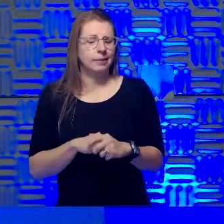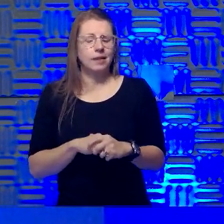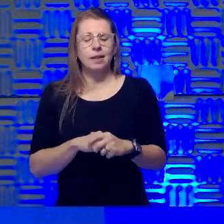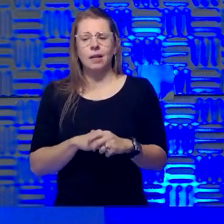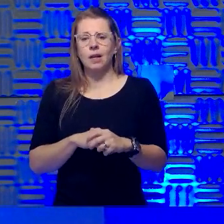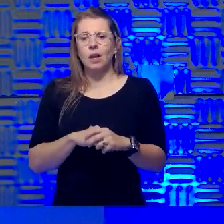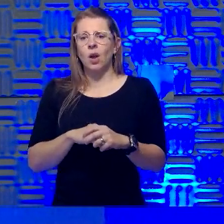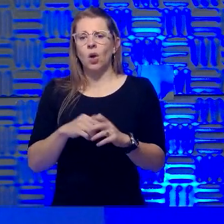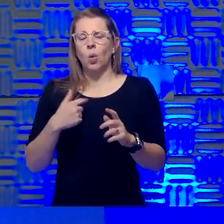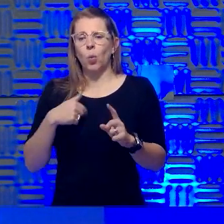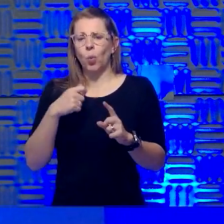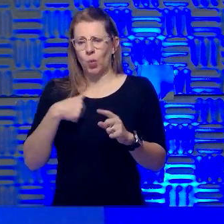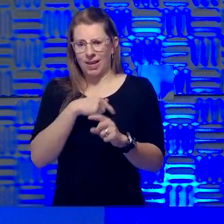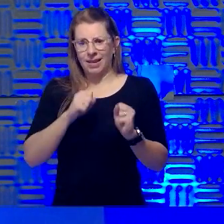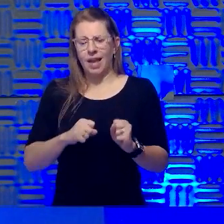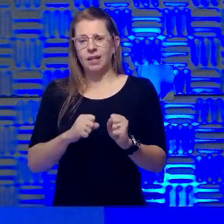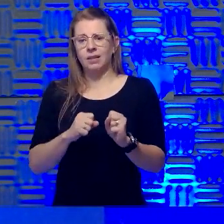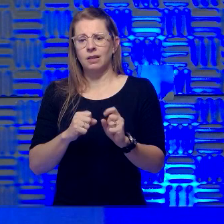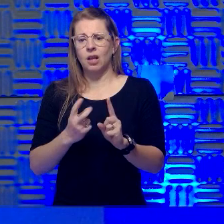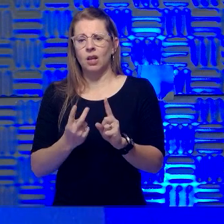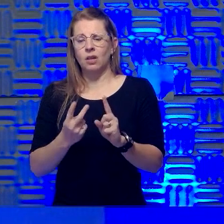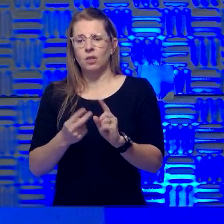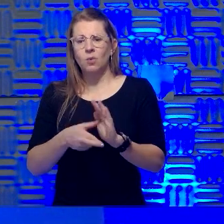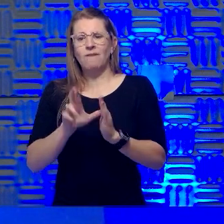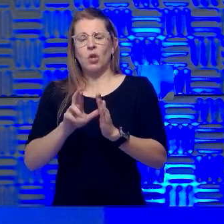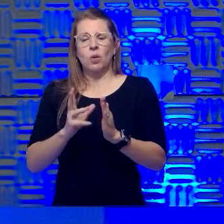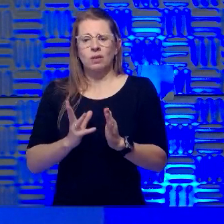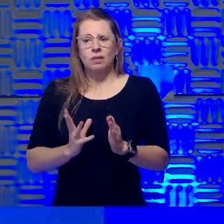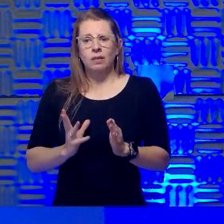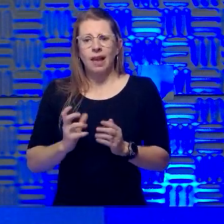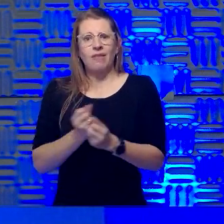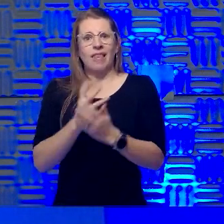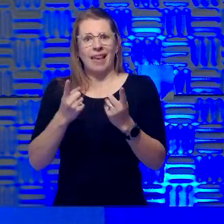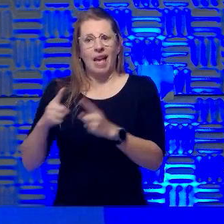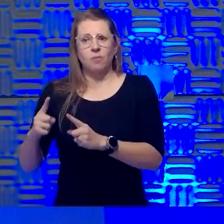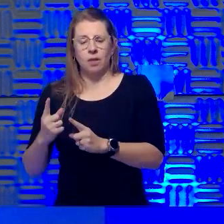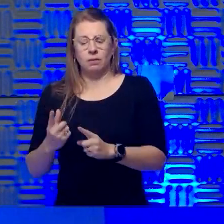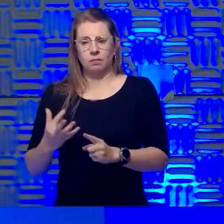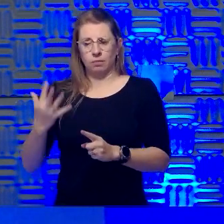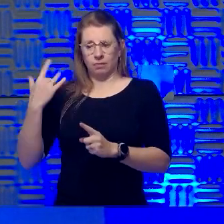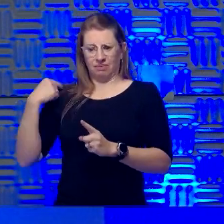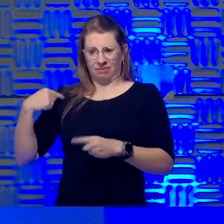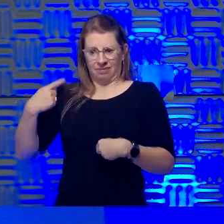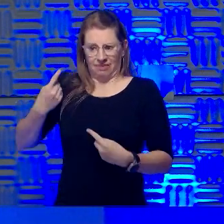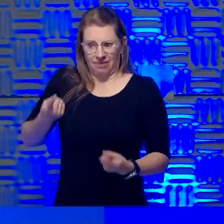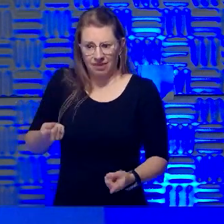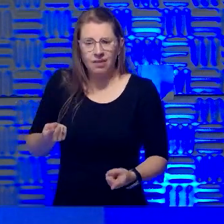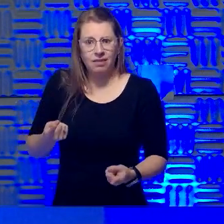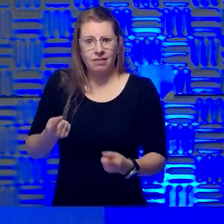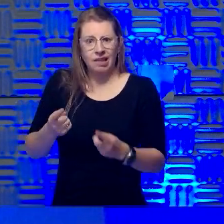look back retrospectively at what has happened other places and kind of work